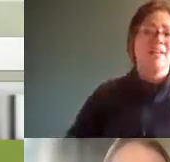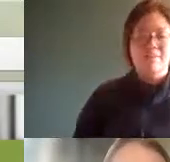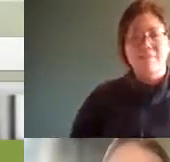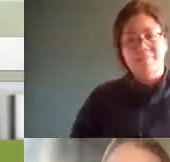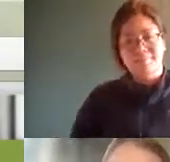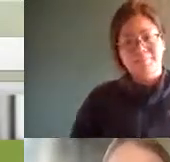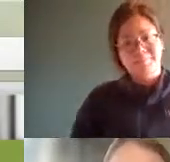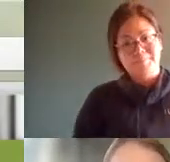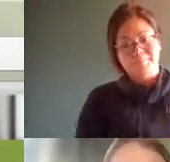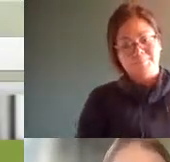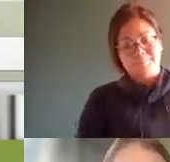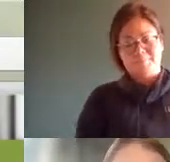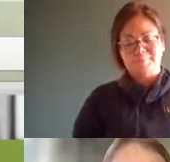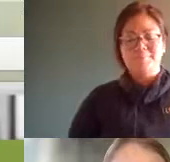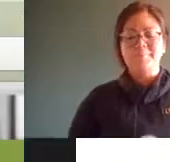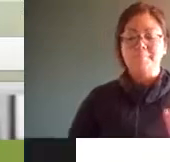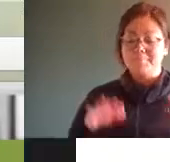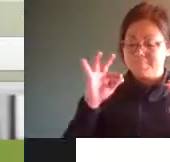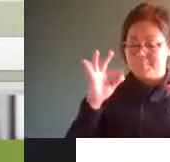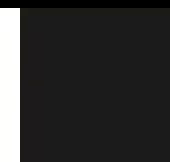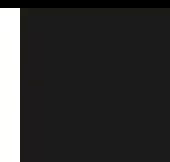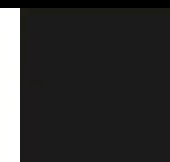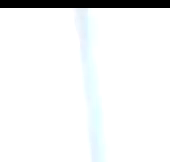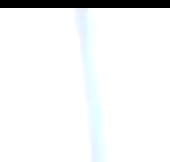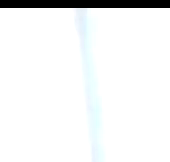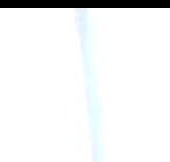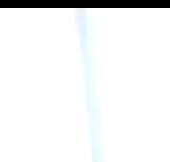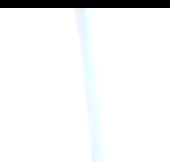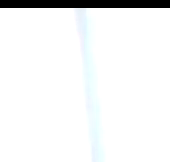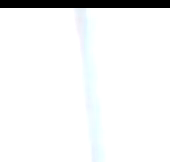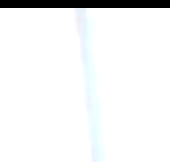And that is all I have for my presentation.